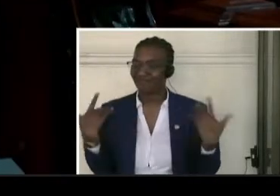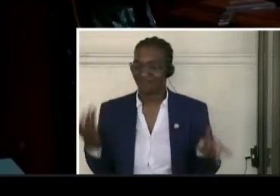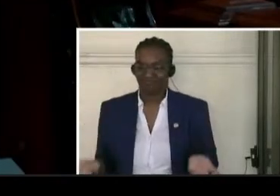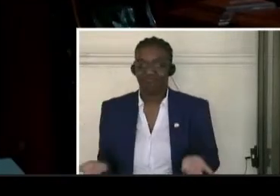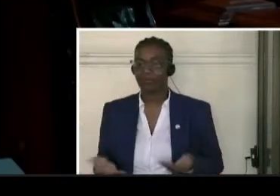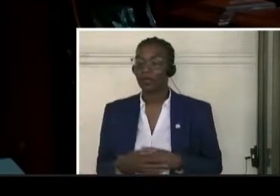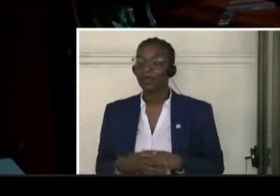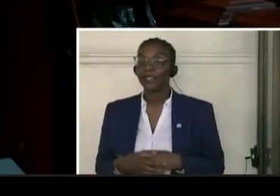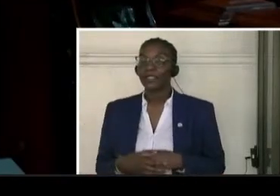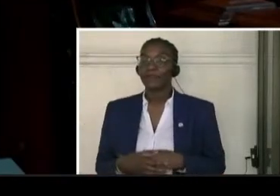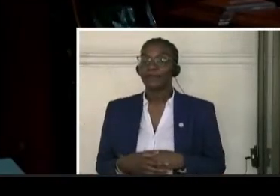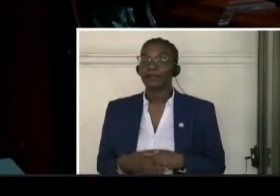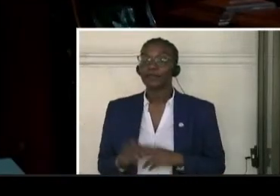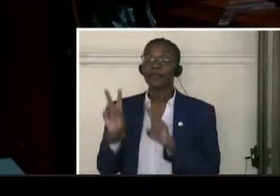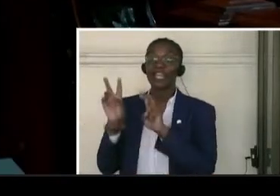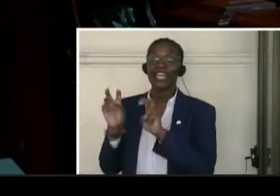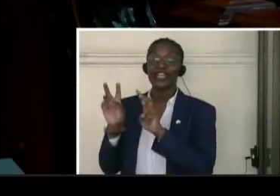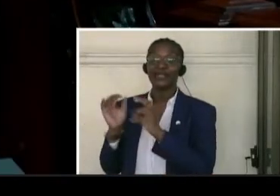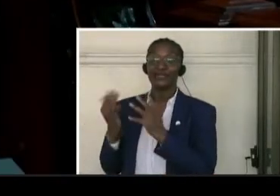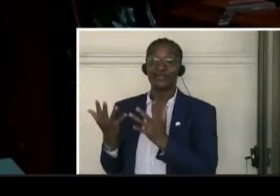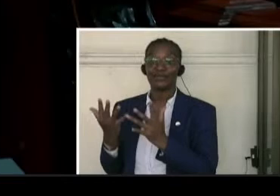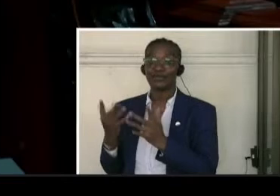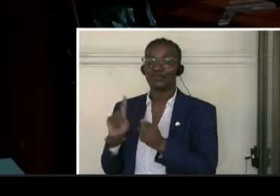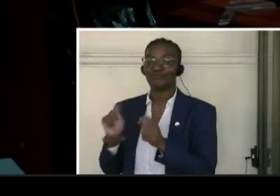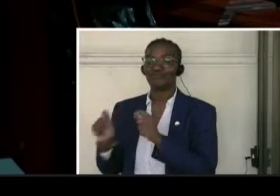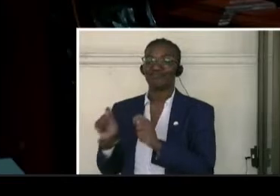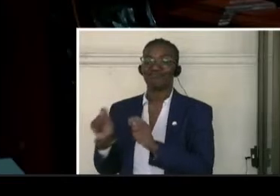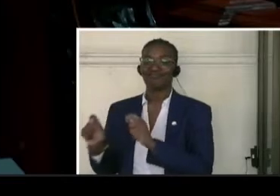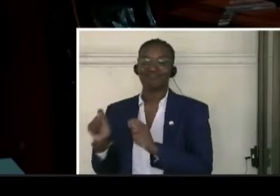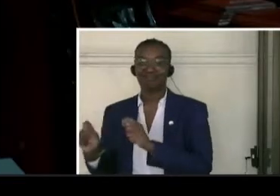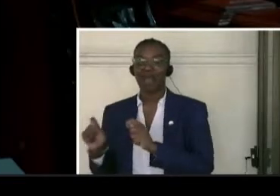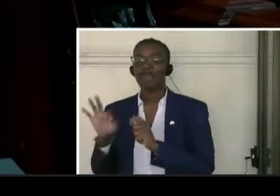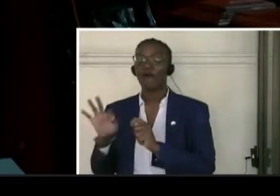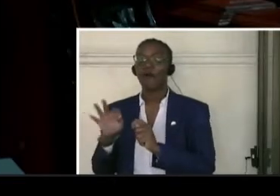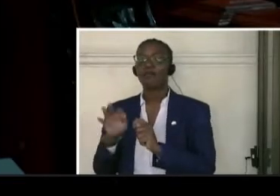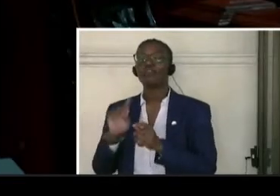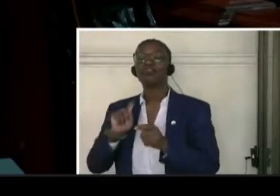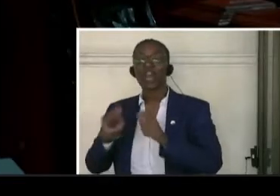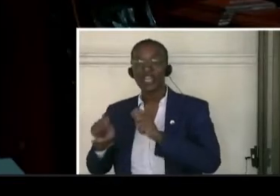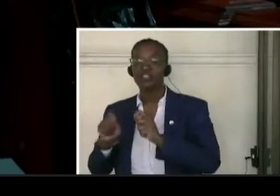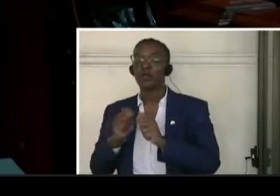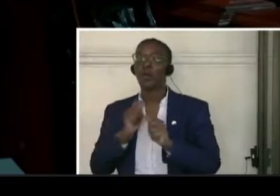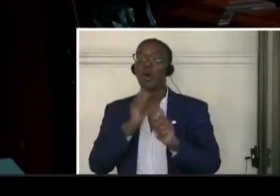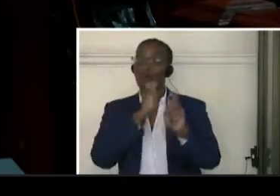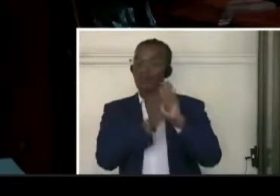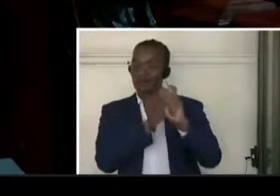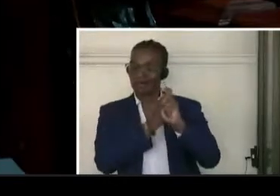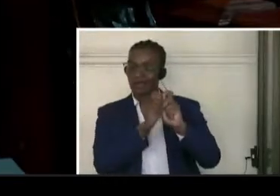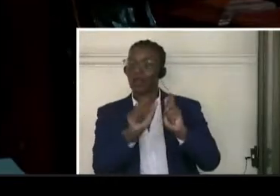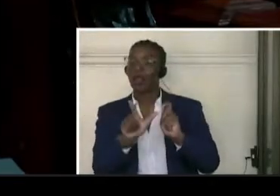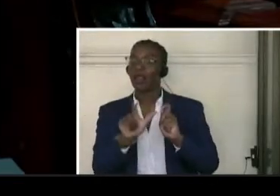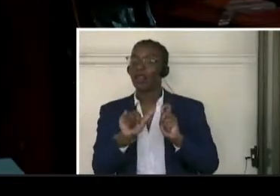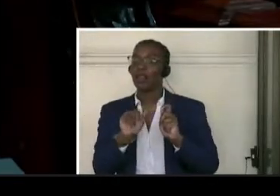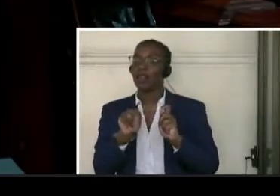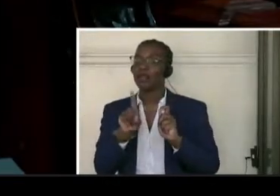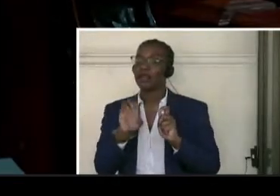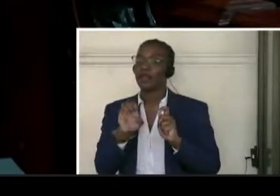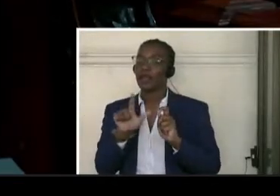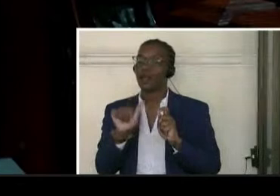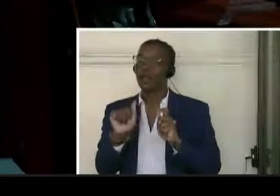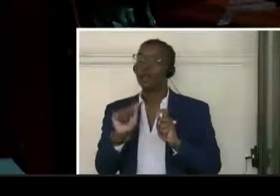The issue of eradication of Olindela, it's there in the speech. We have started eradicating